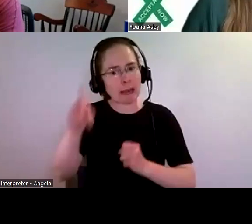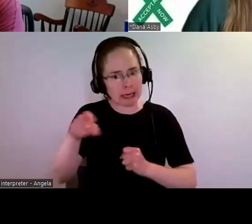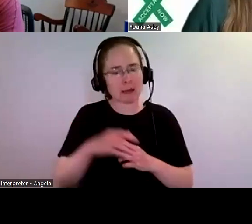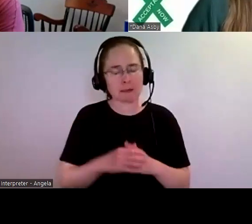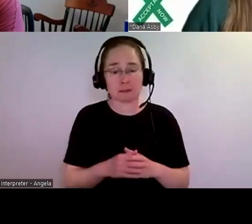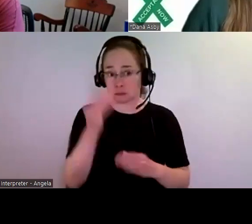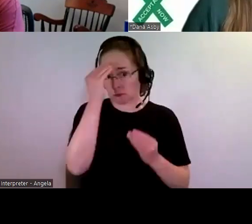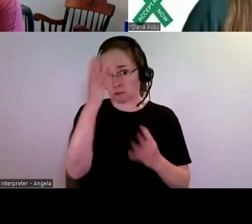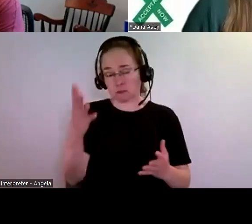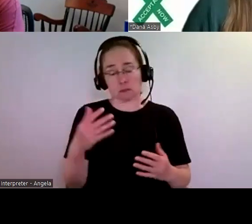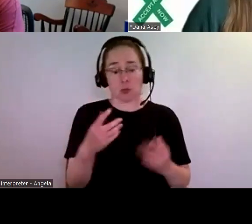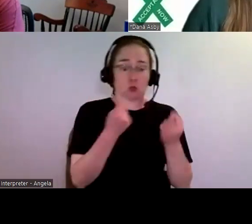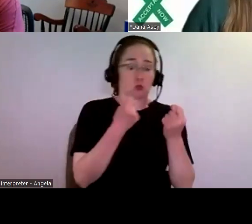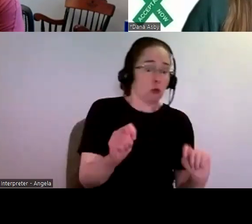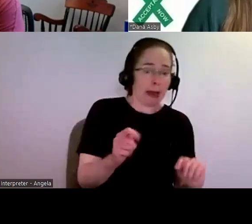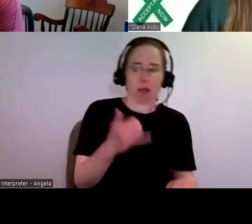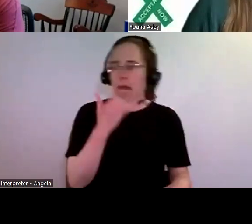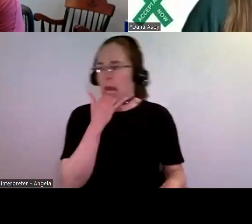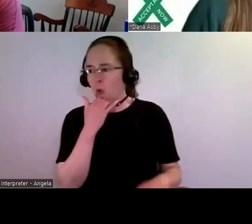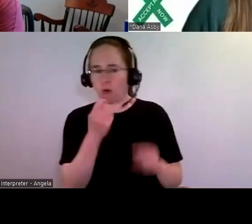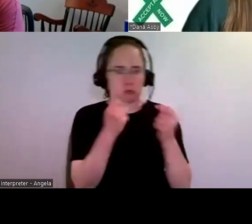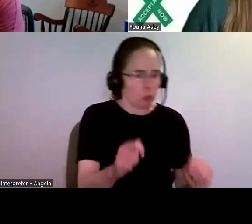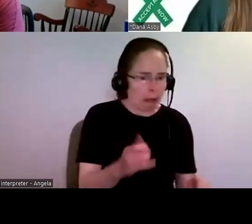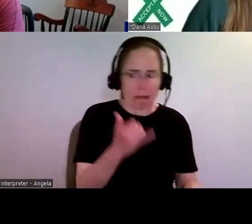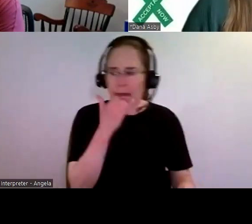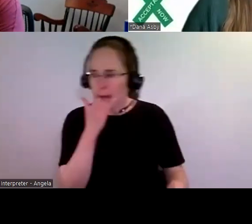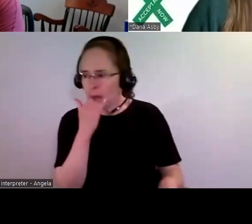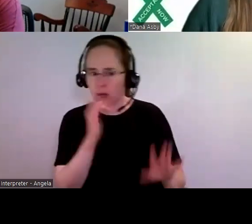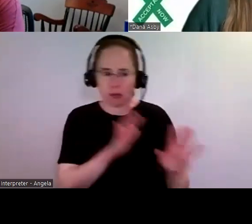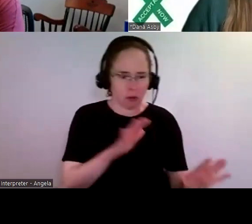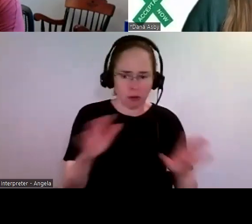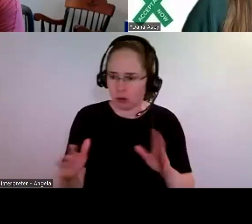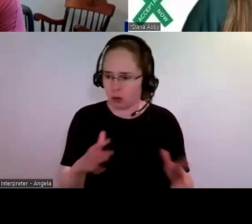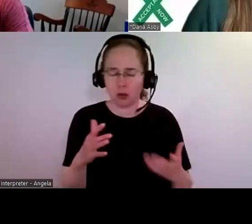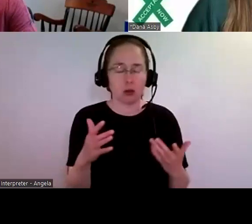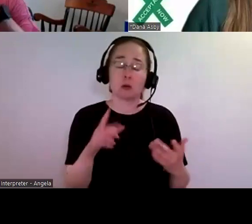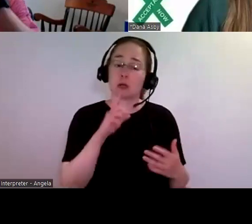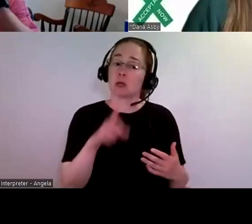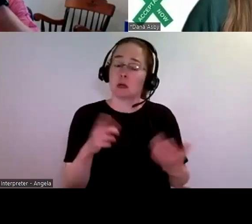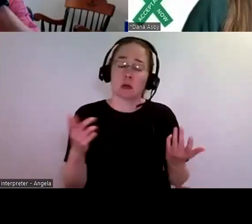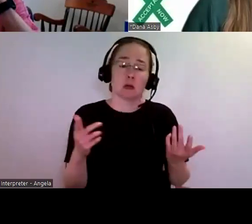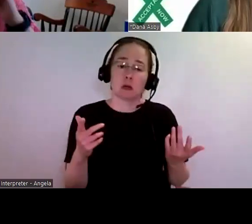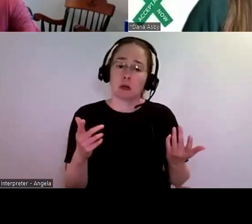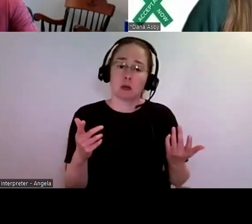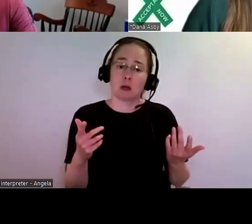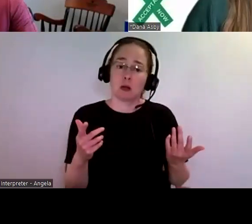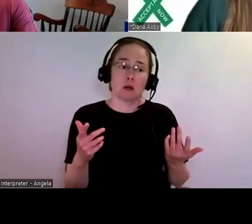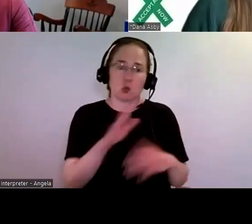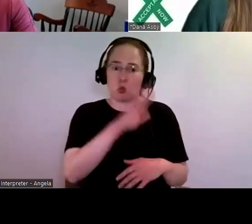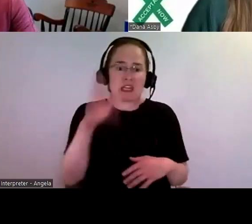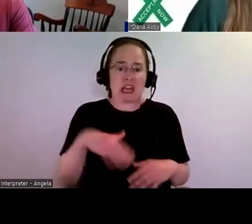I'm telling you, it's trial and error. It really is. It's trial and error. You can never say that you've